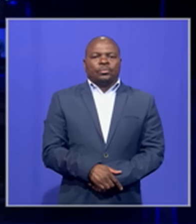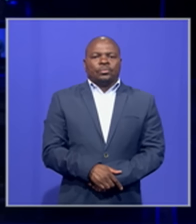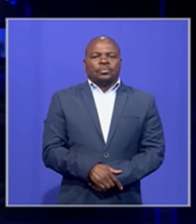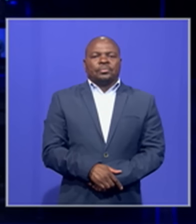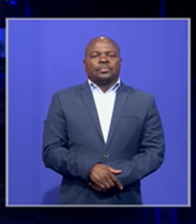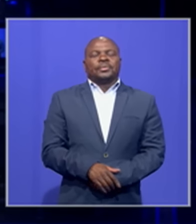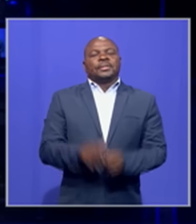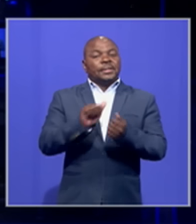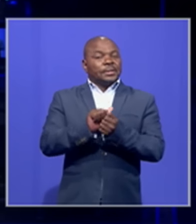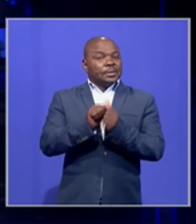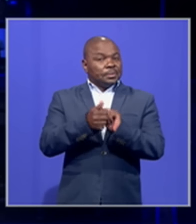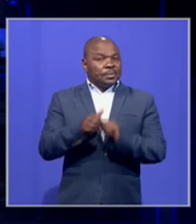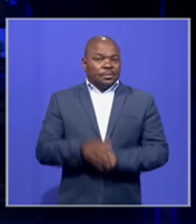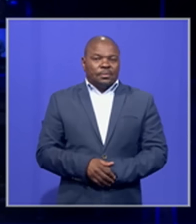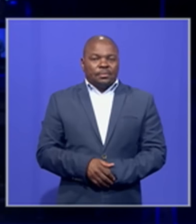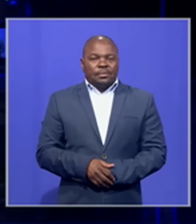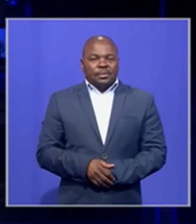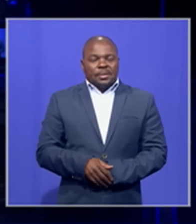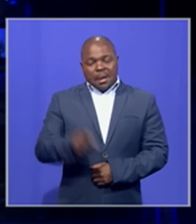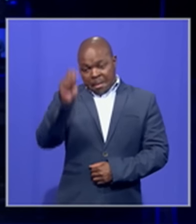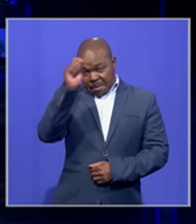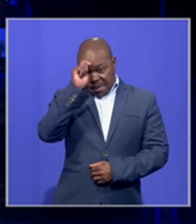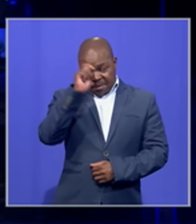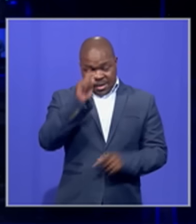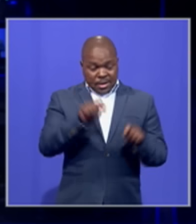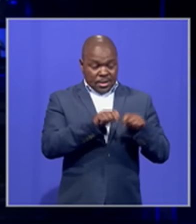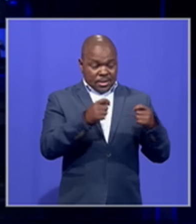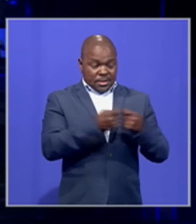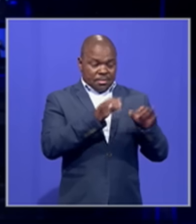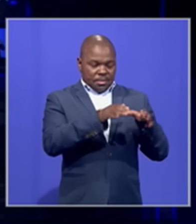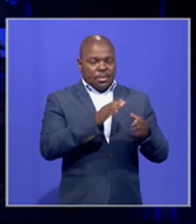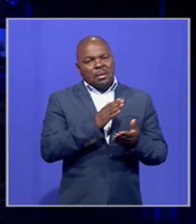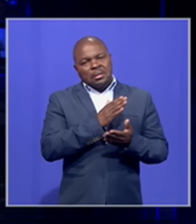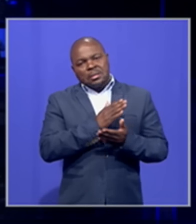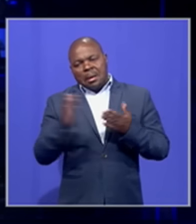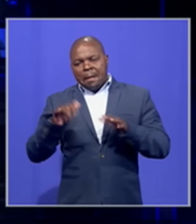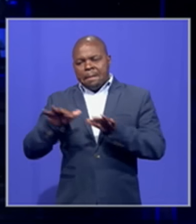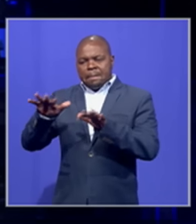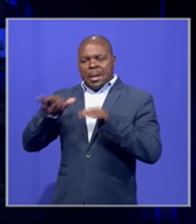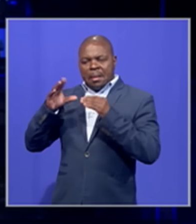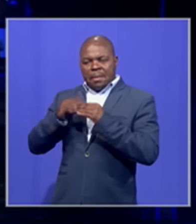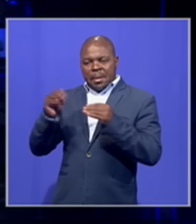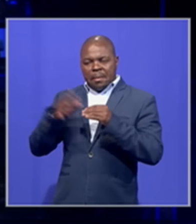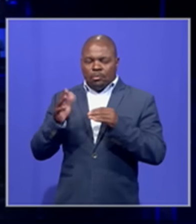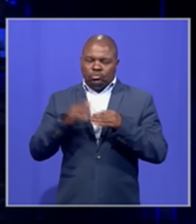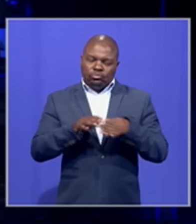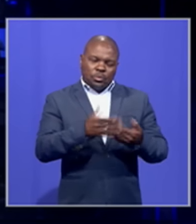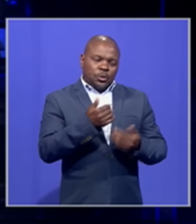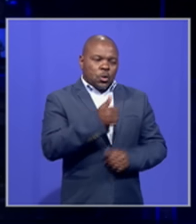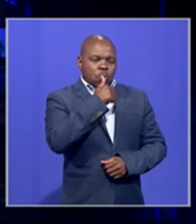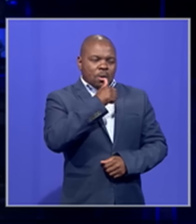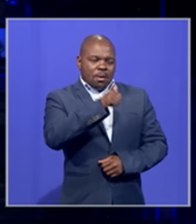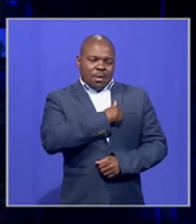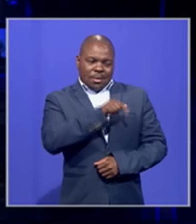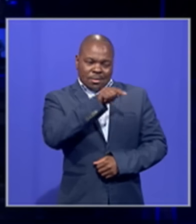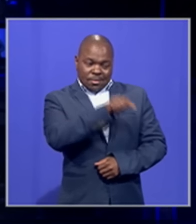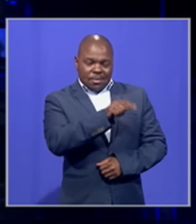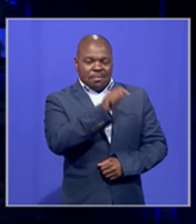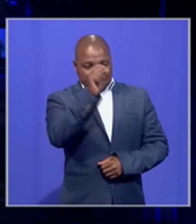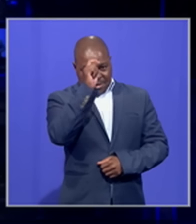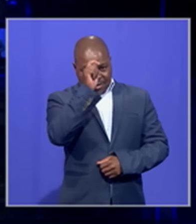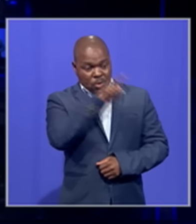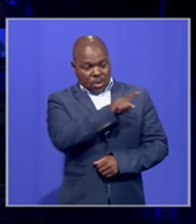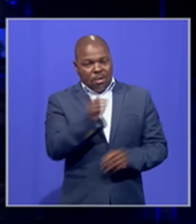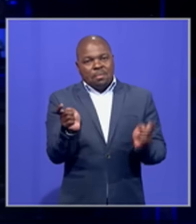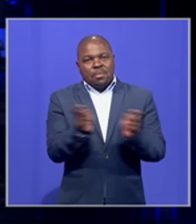Ha re kena o tsa dipapadi e leng tsa bafana tse ding tsa ditho tsa parlamente di lakaleditse sehlopha katlelo mahlonolo papading ya